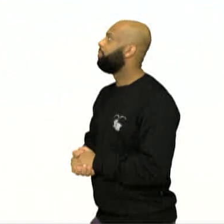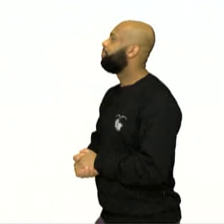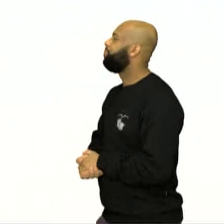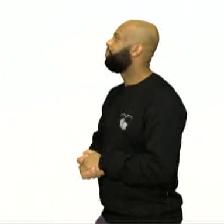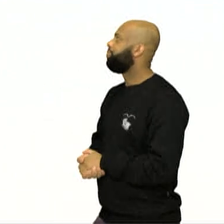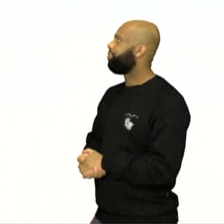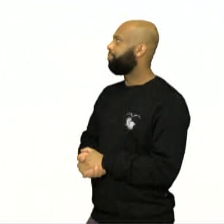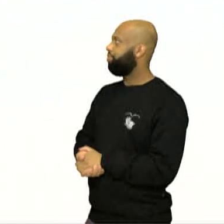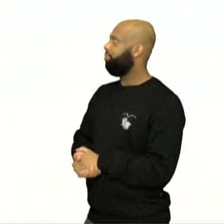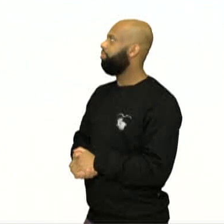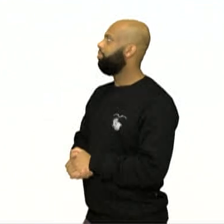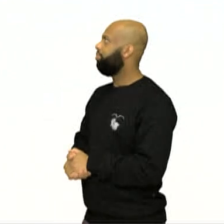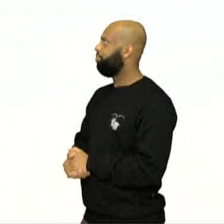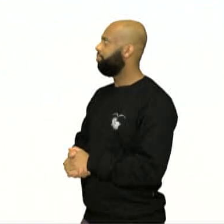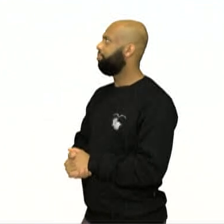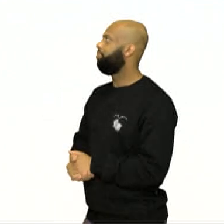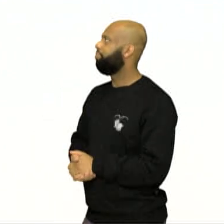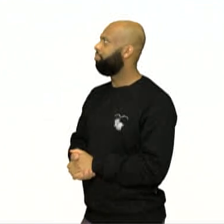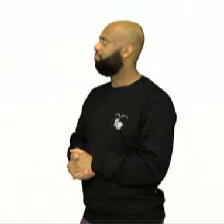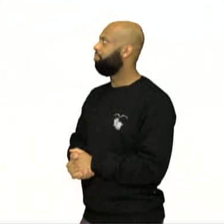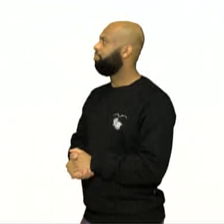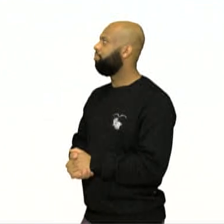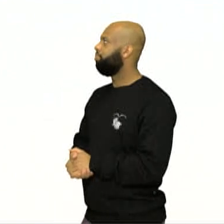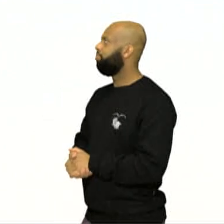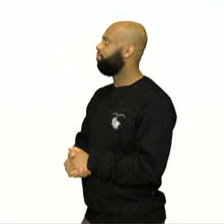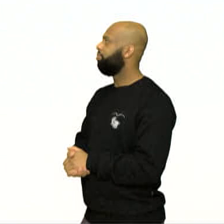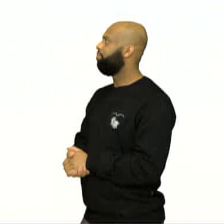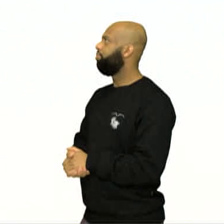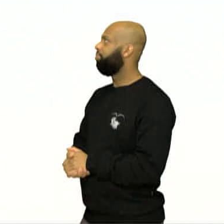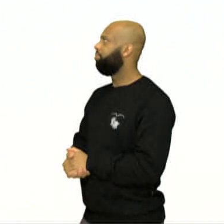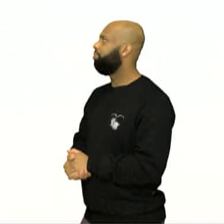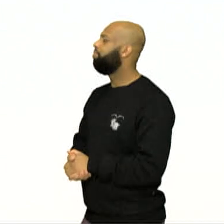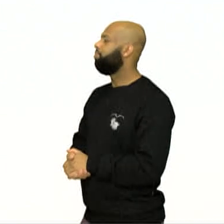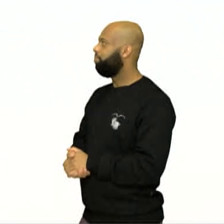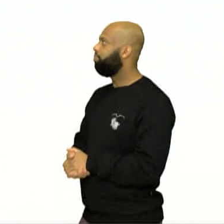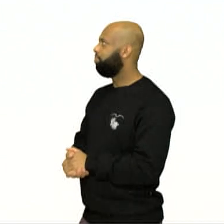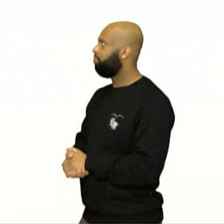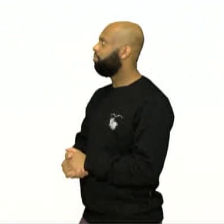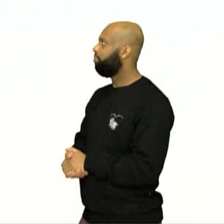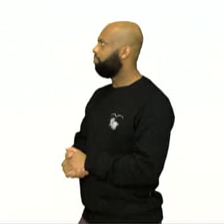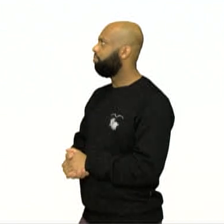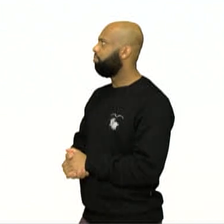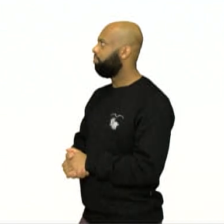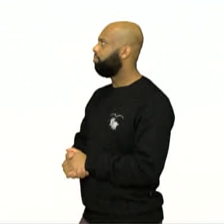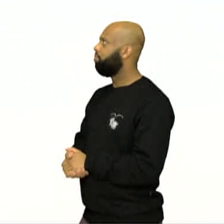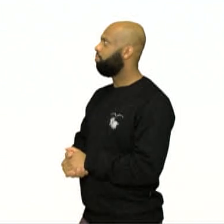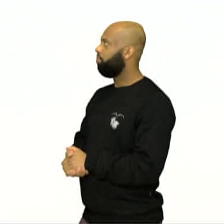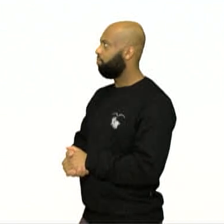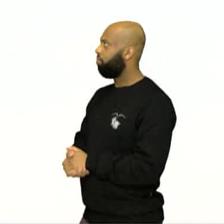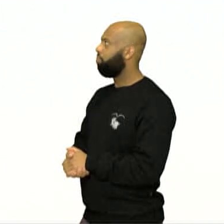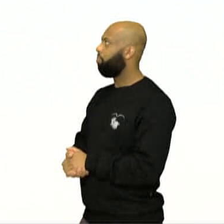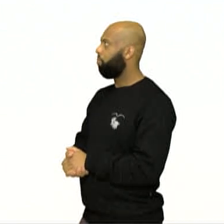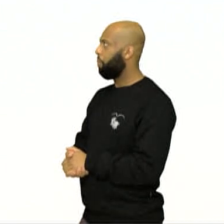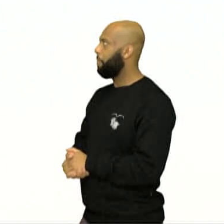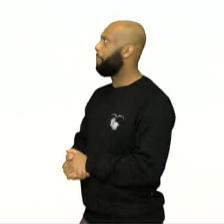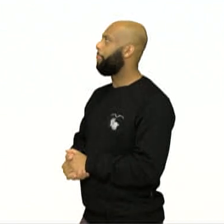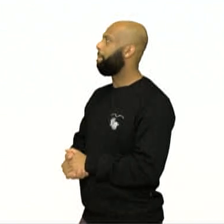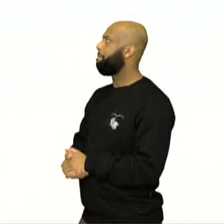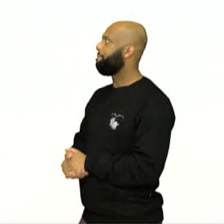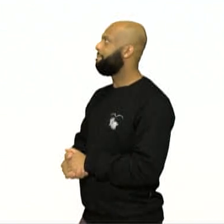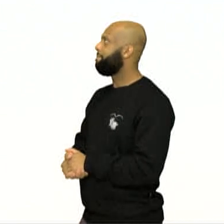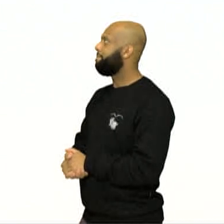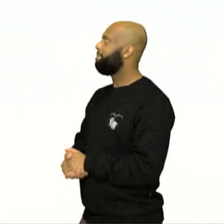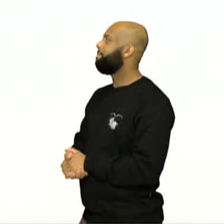Canada is a huge country. It's bigger than India, China or the United States. But it has a